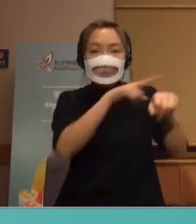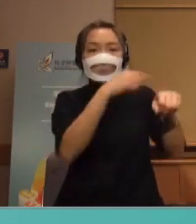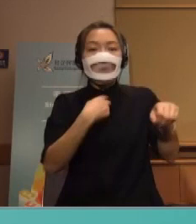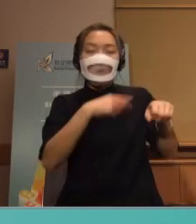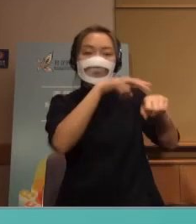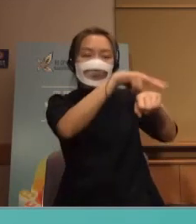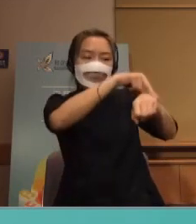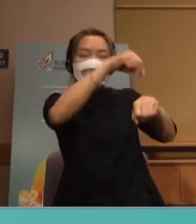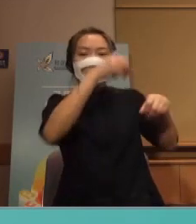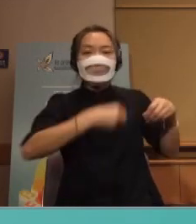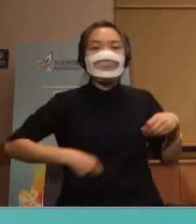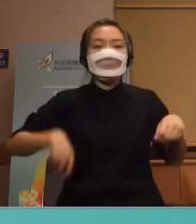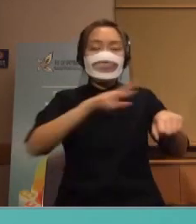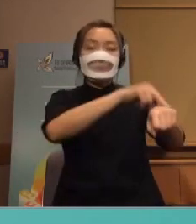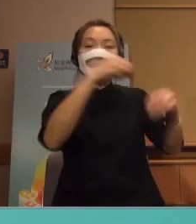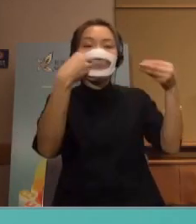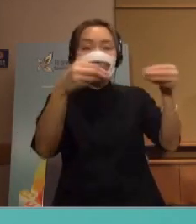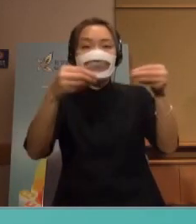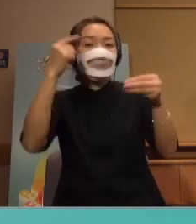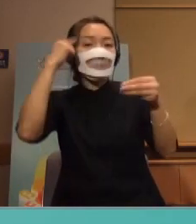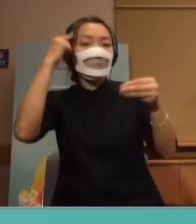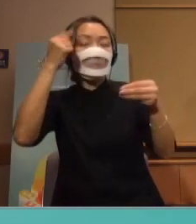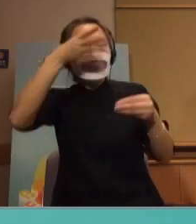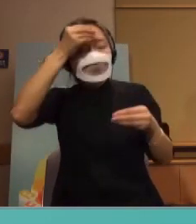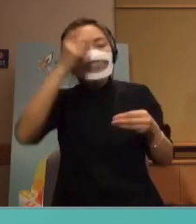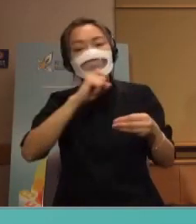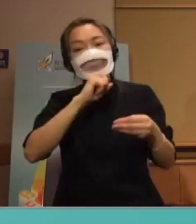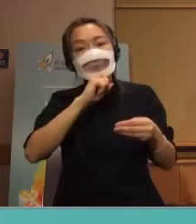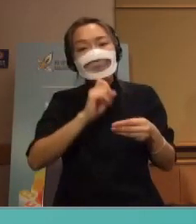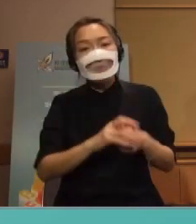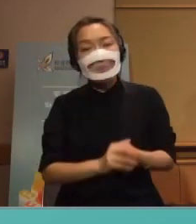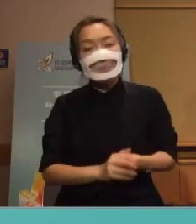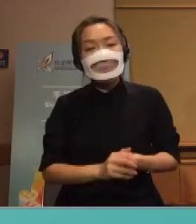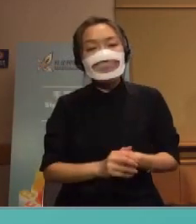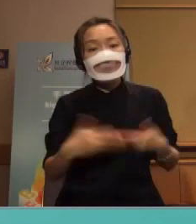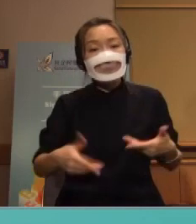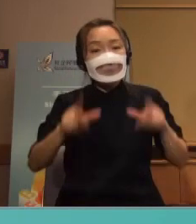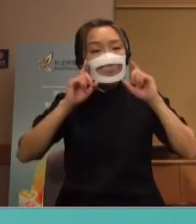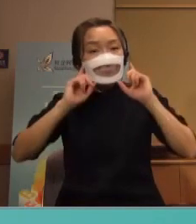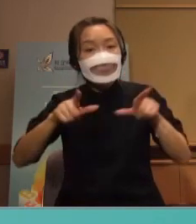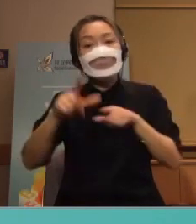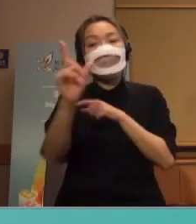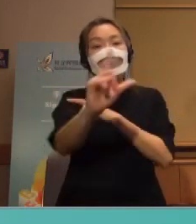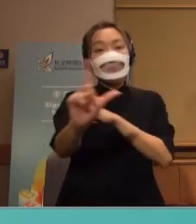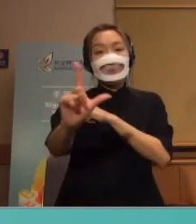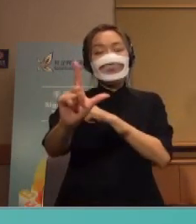thank you very much for sharing. I have one question for Louis and perhaps Kelvin as well.